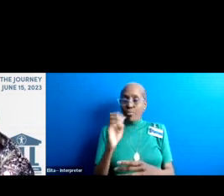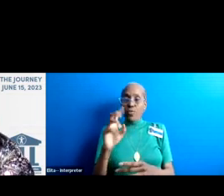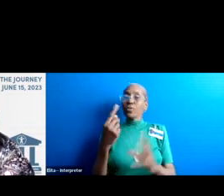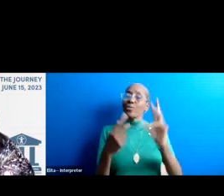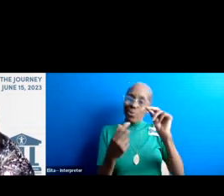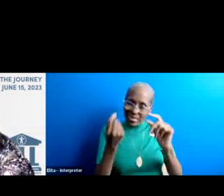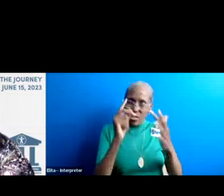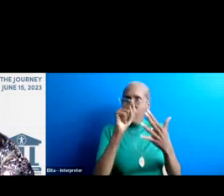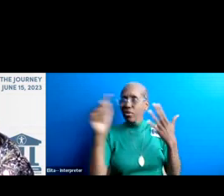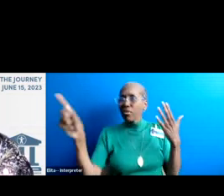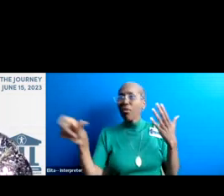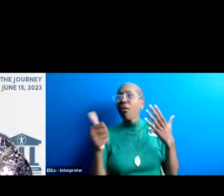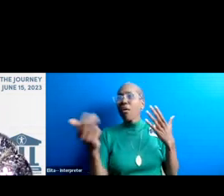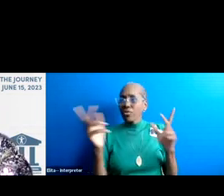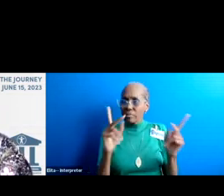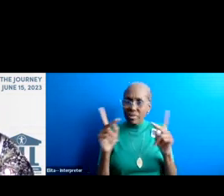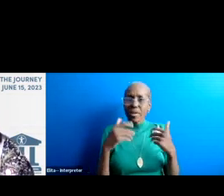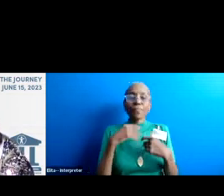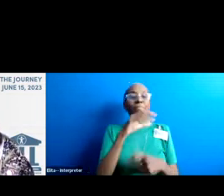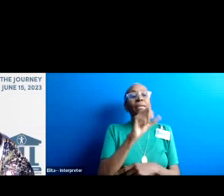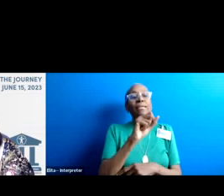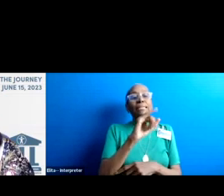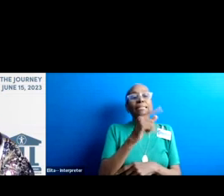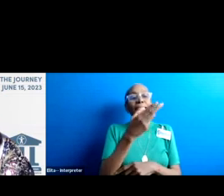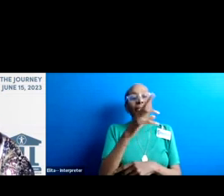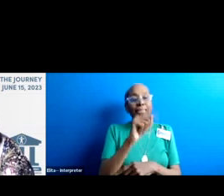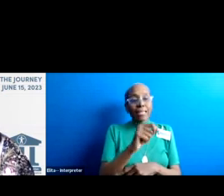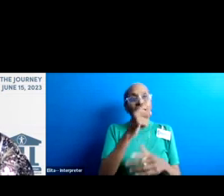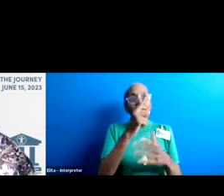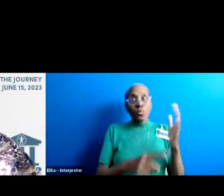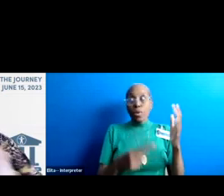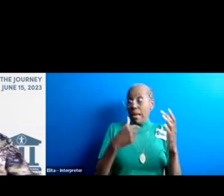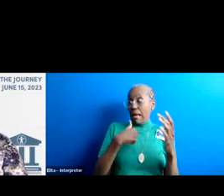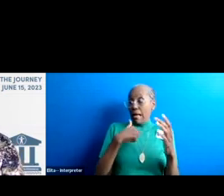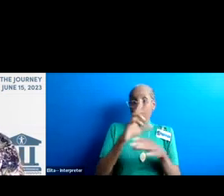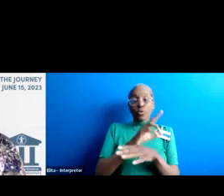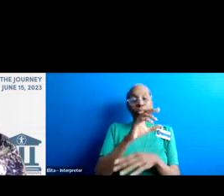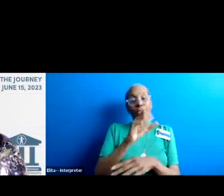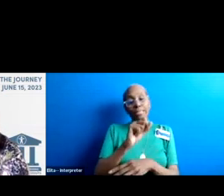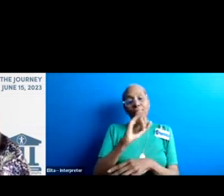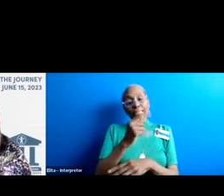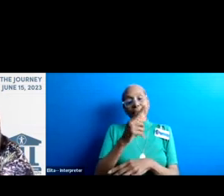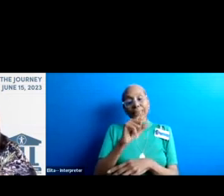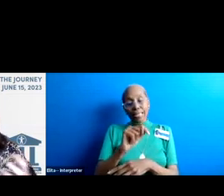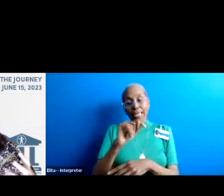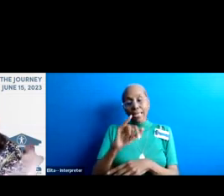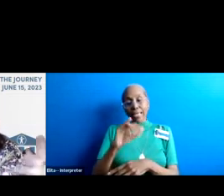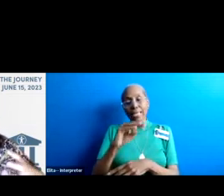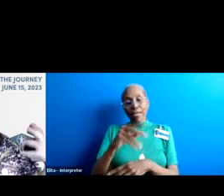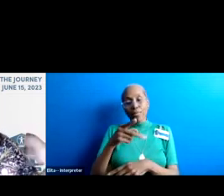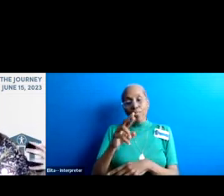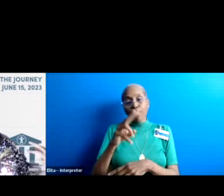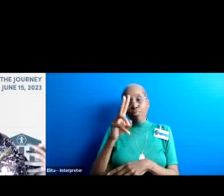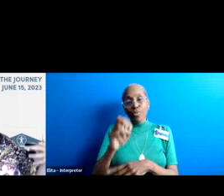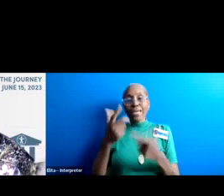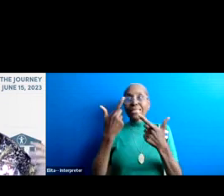good ones that people can vouch for. Siteimprove is just the only one that I've used to really vouch for. Siteimprove, just so everybody knows, is a